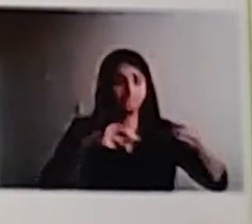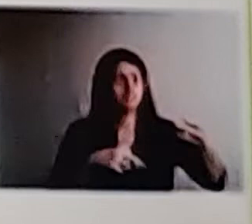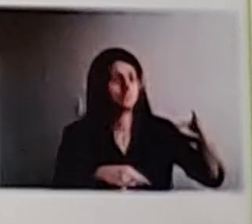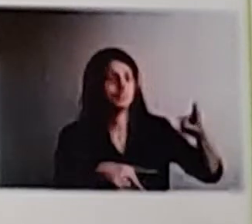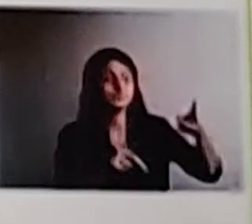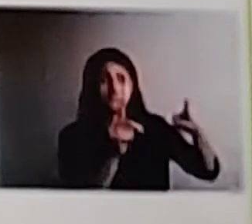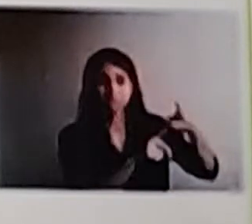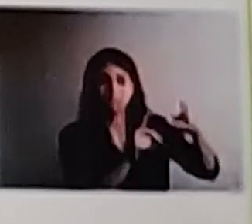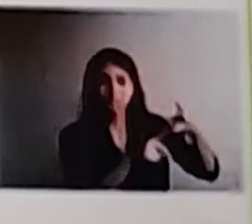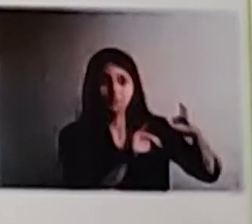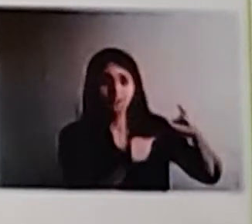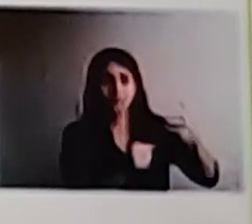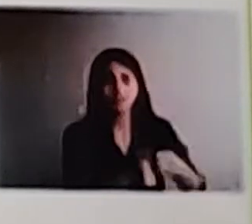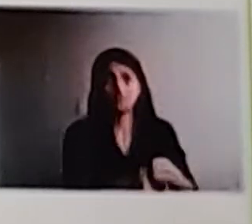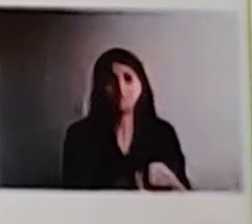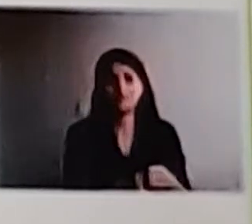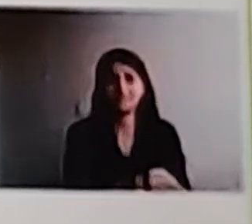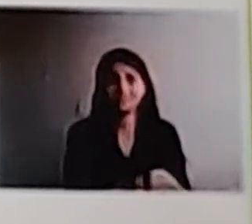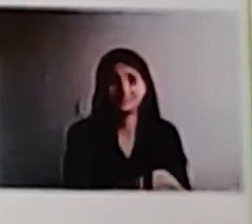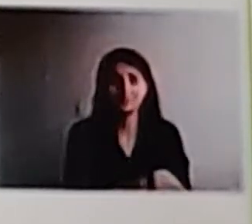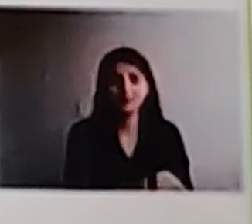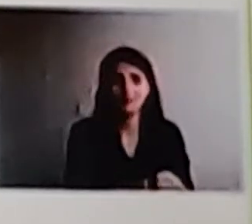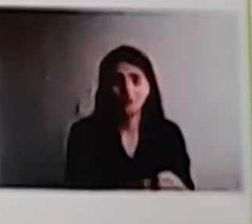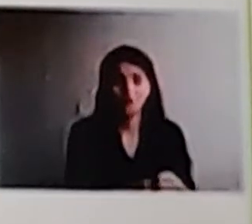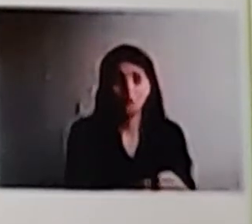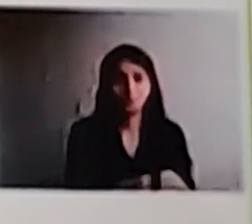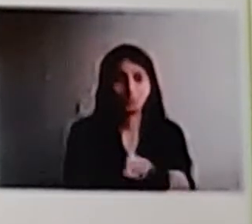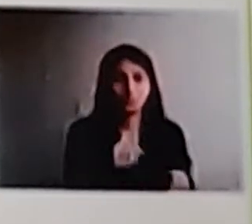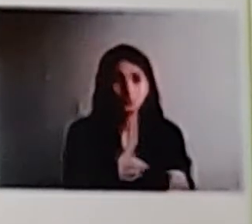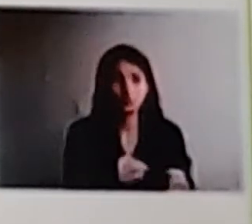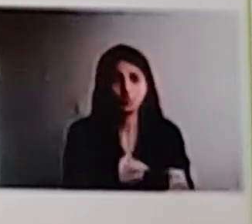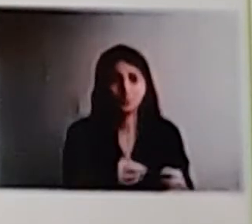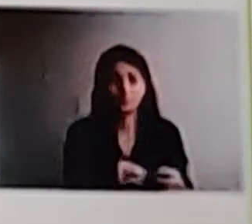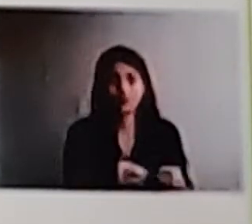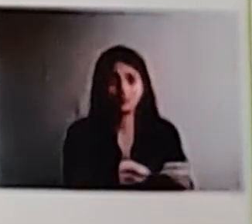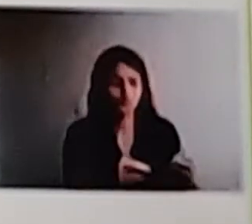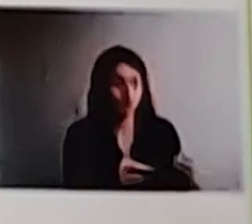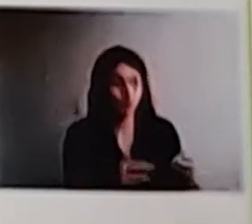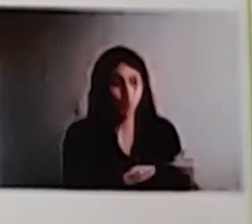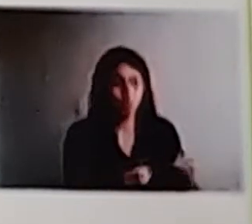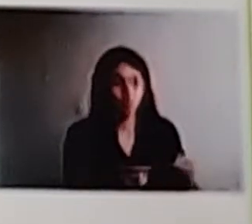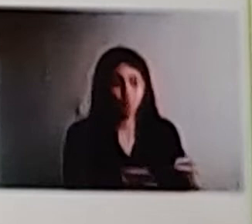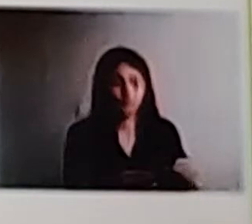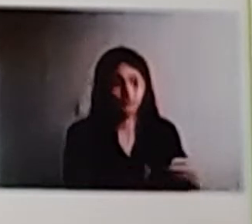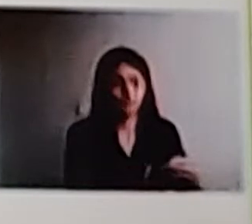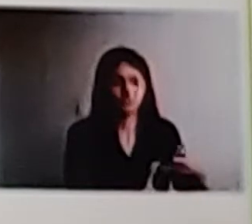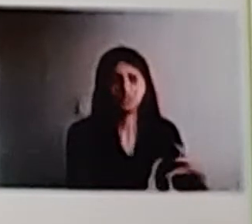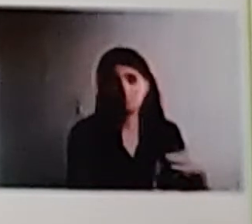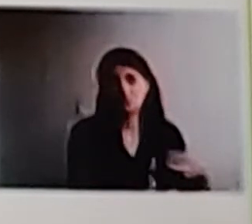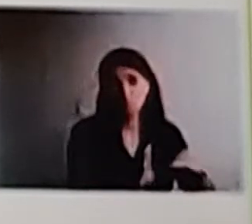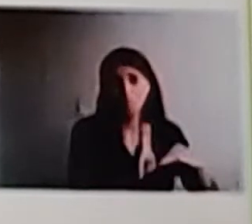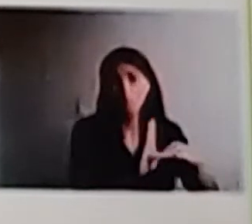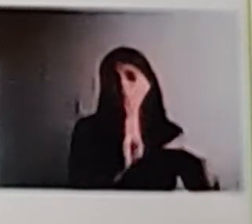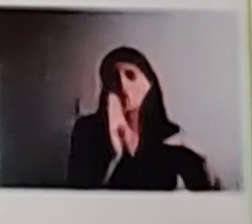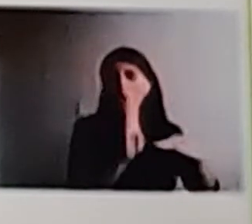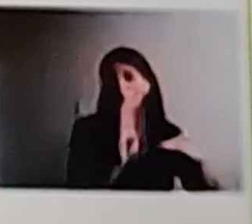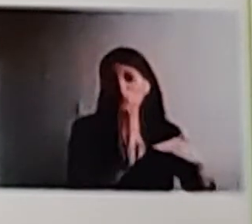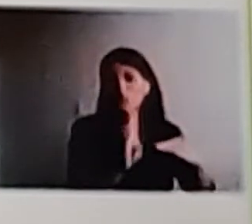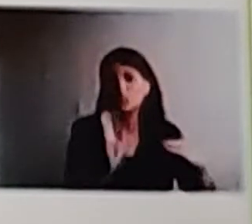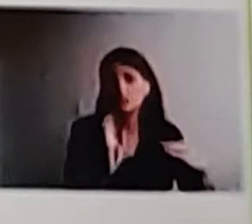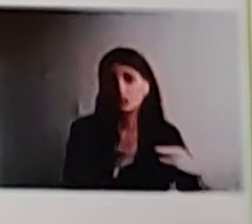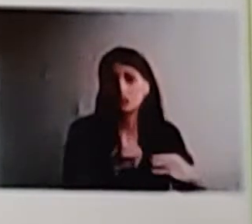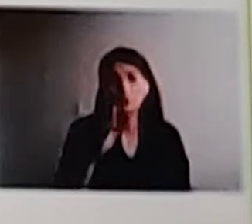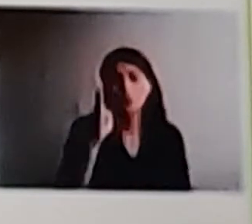this is a market also, where they are putting the stickers, so that they know the people that this is an